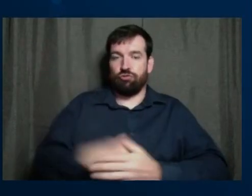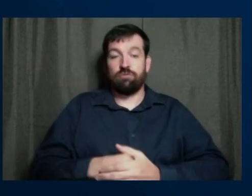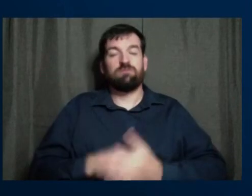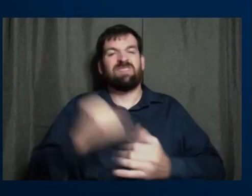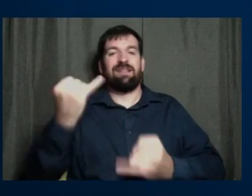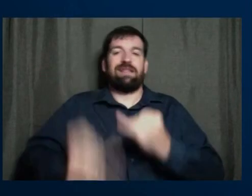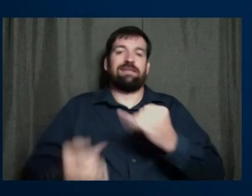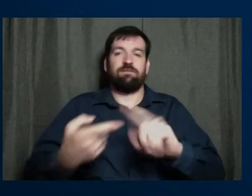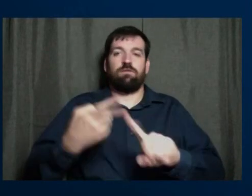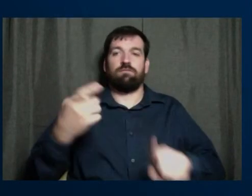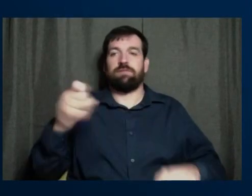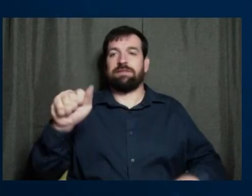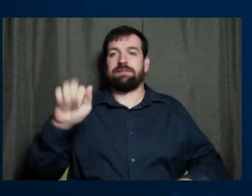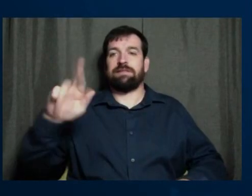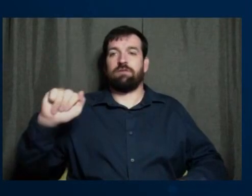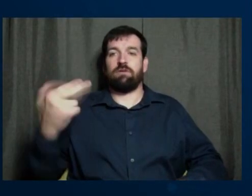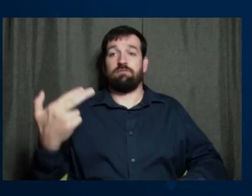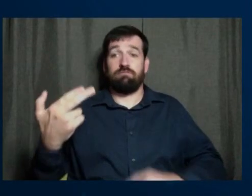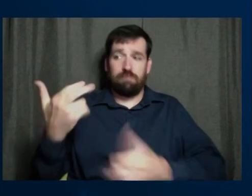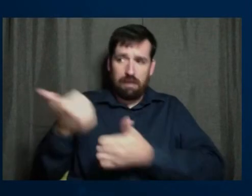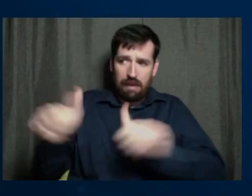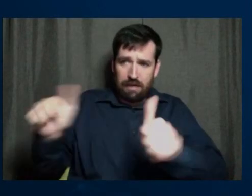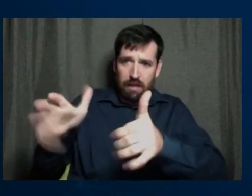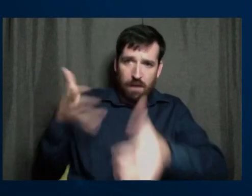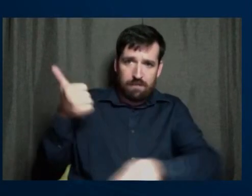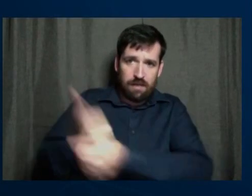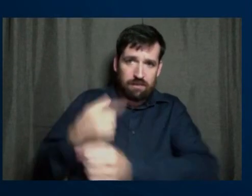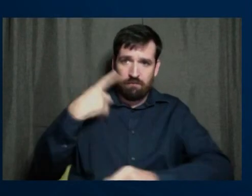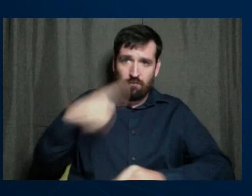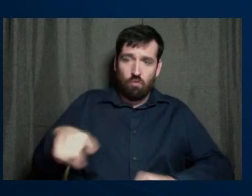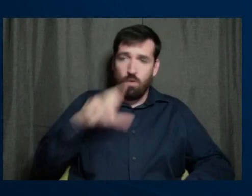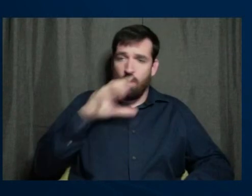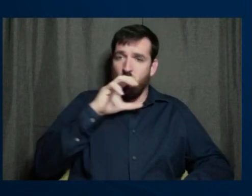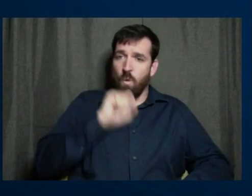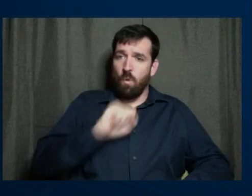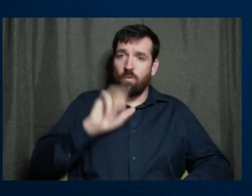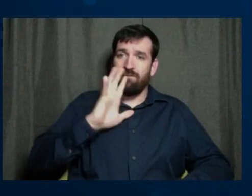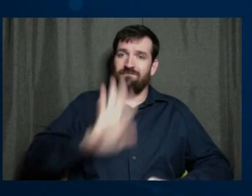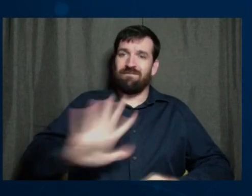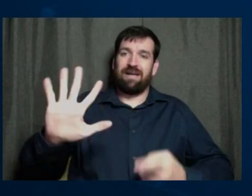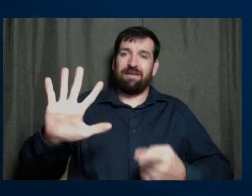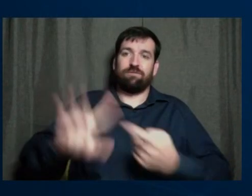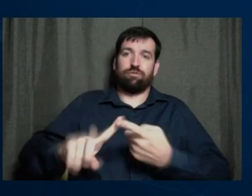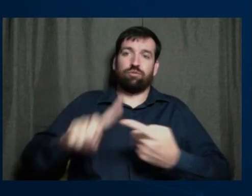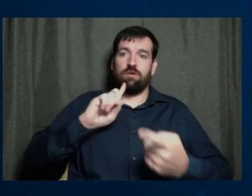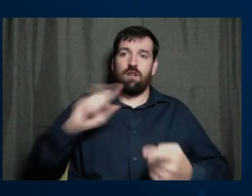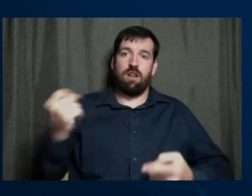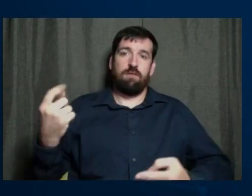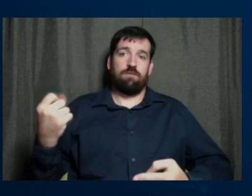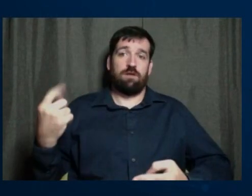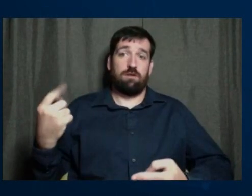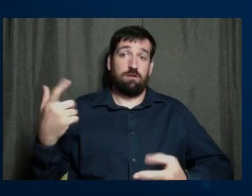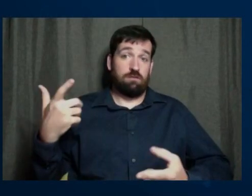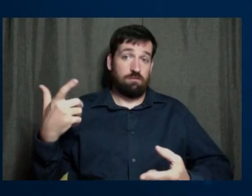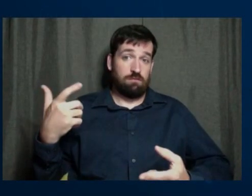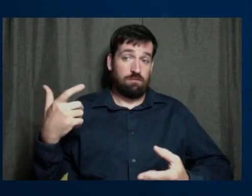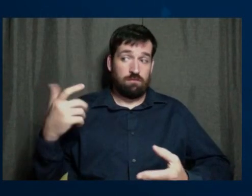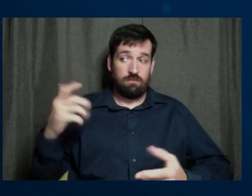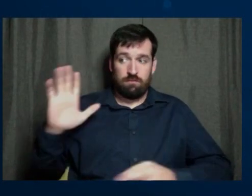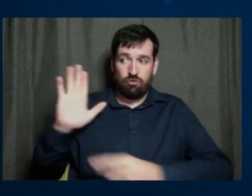Sarah. Any updates on when those 11 to 5 will be able to get vaccinated? She says that her